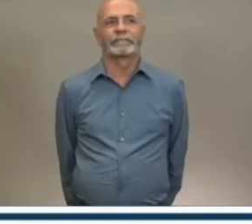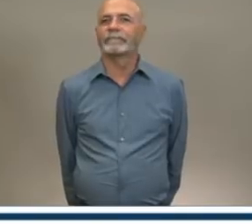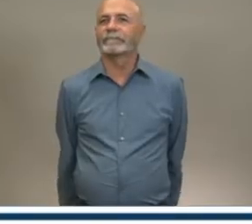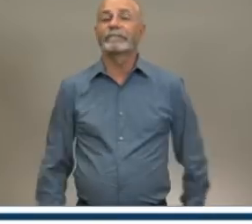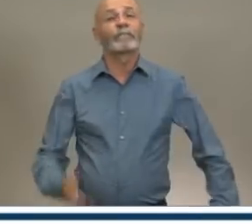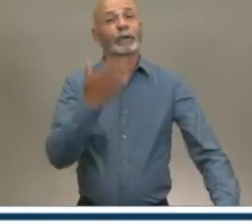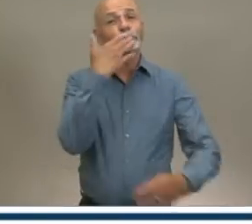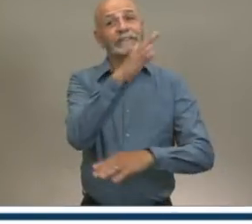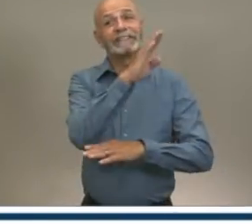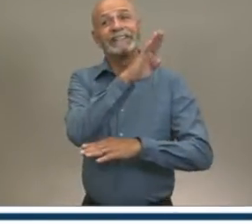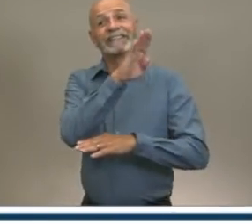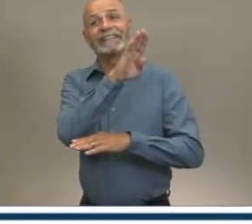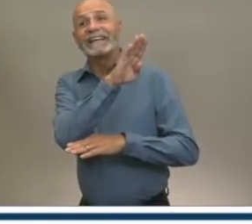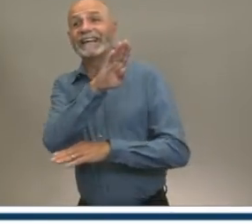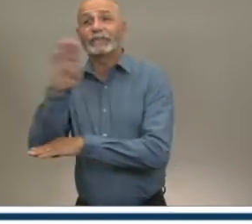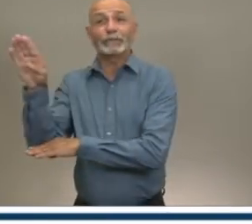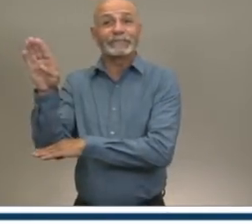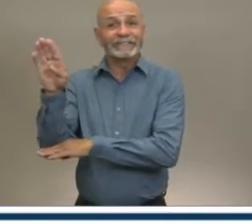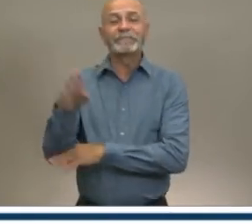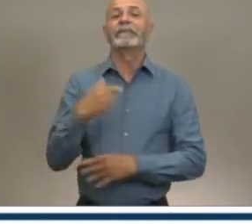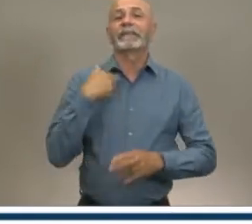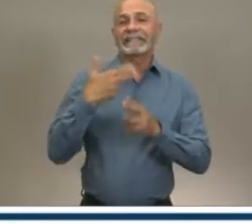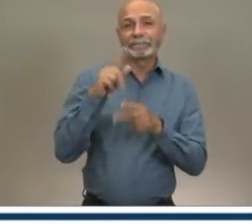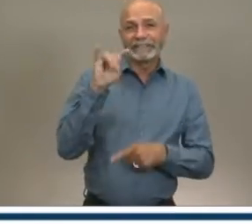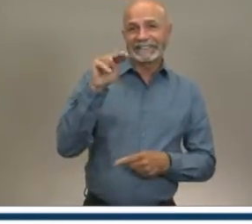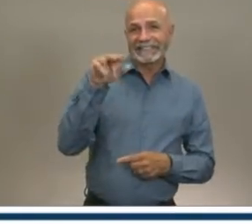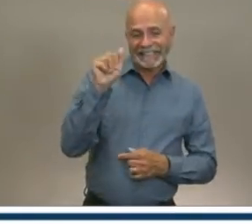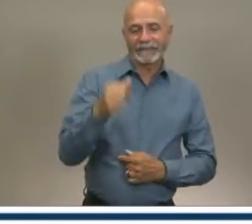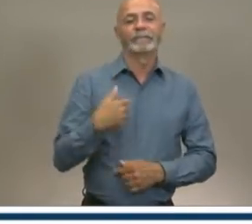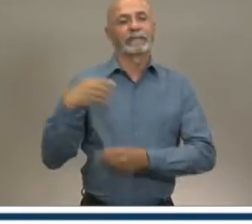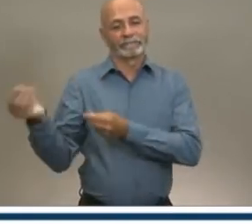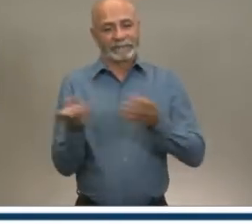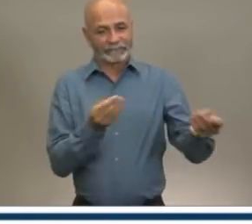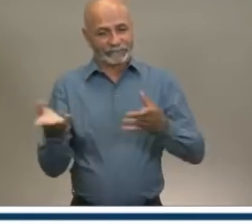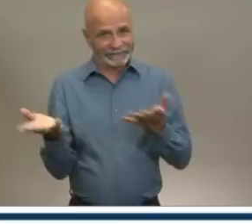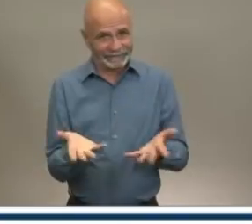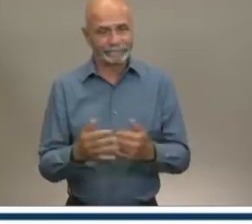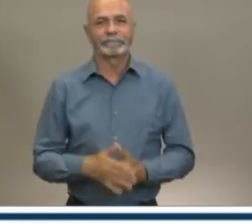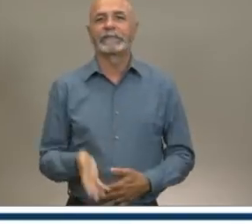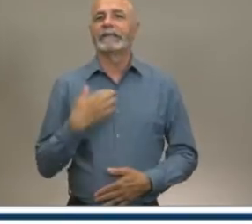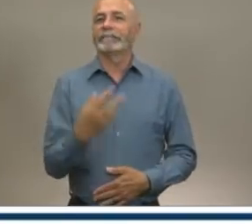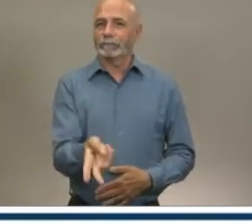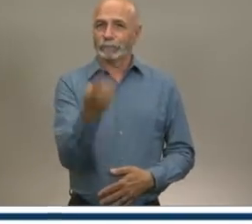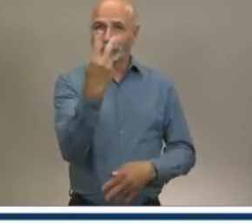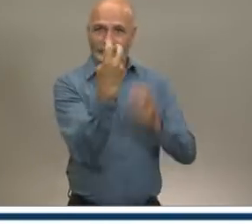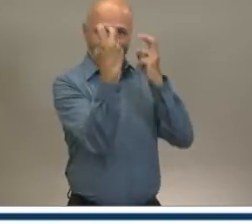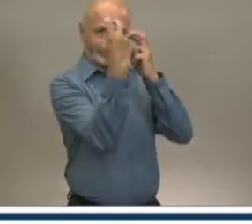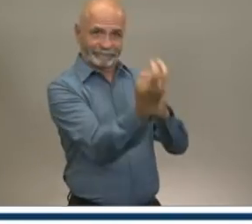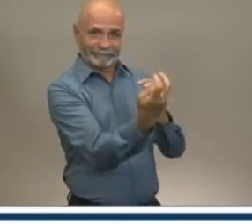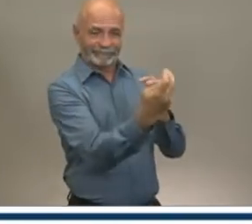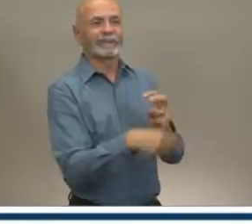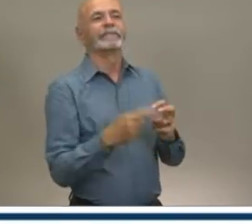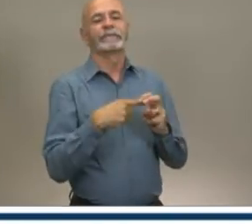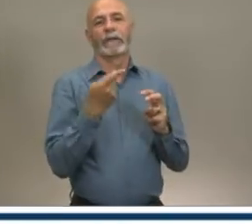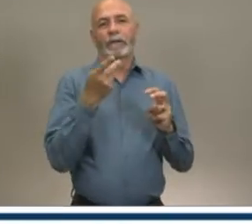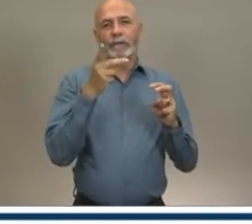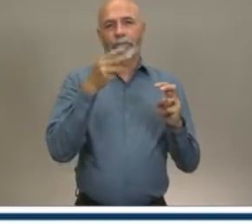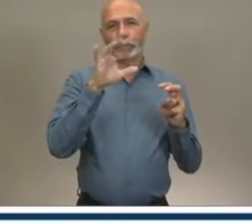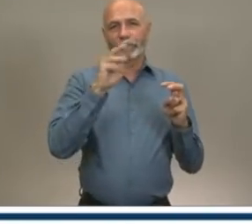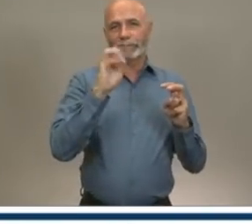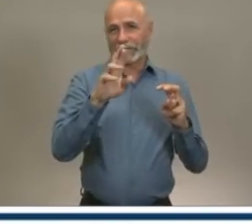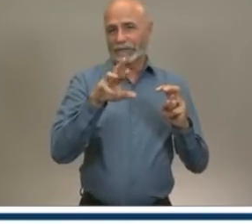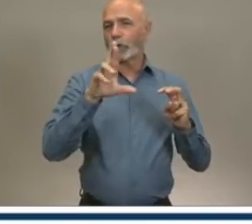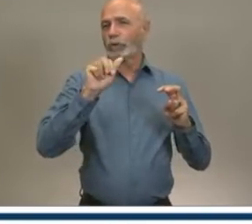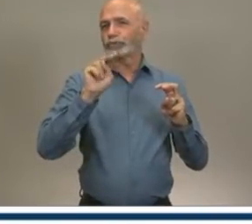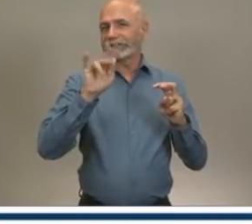Good afternoon and thank you for joining us. My name is Tina Thibault and I will be your moderator for today's briefing. Joining us today, the Honourable Ian Rankin, Premier of the